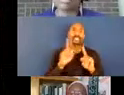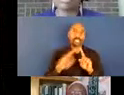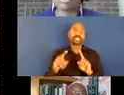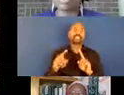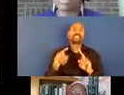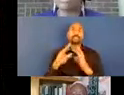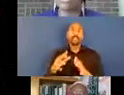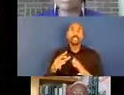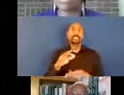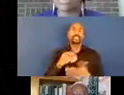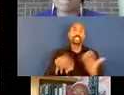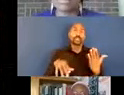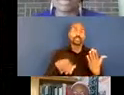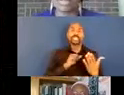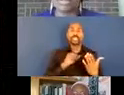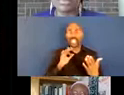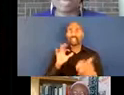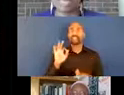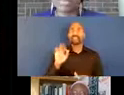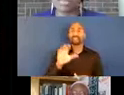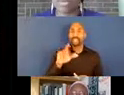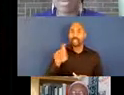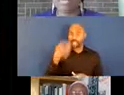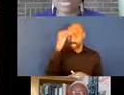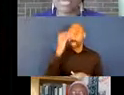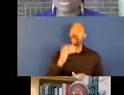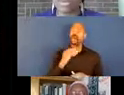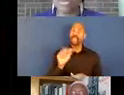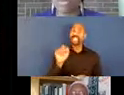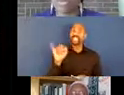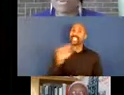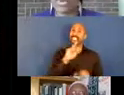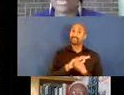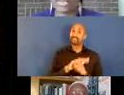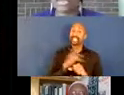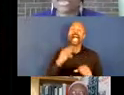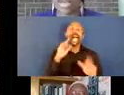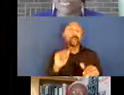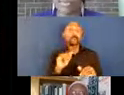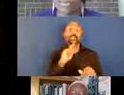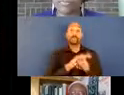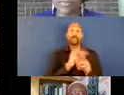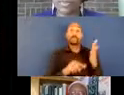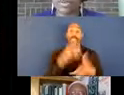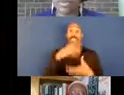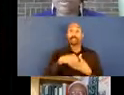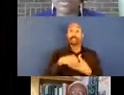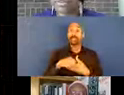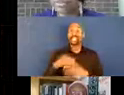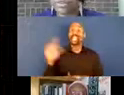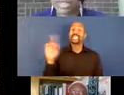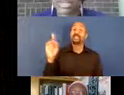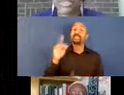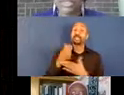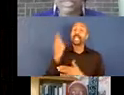commitments. Certainly, I hope those commitments would include basic democratic rights for people born in the nation's capital. Whether the